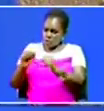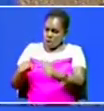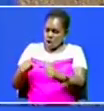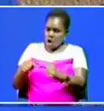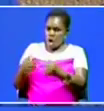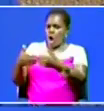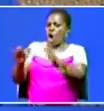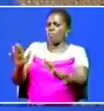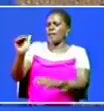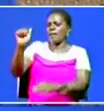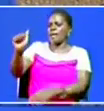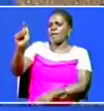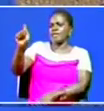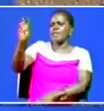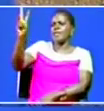they are able to open the ATM